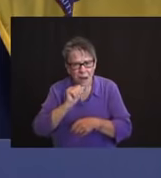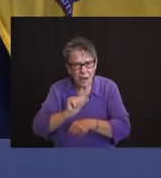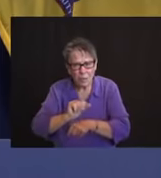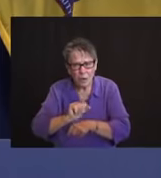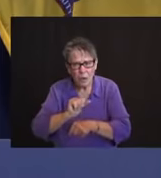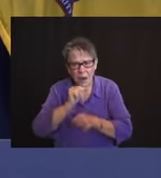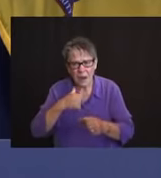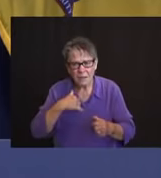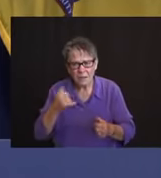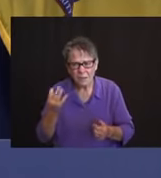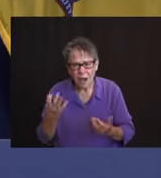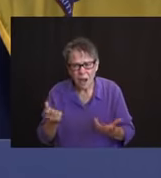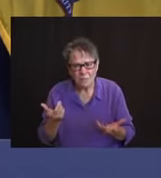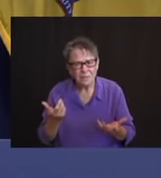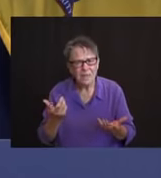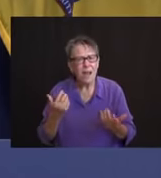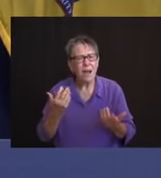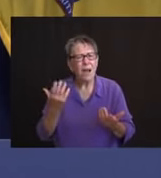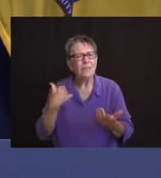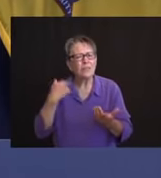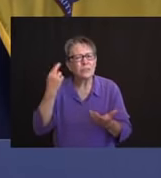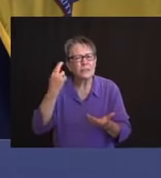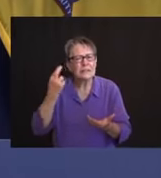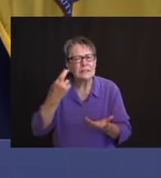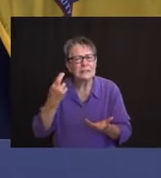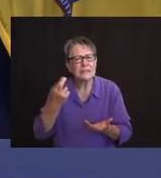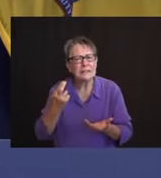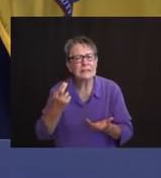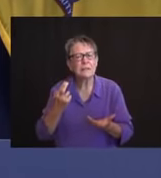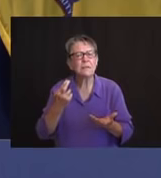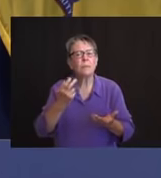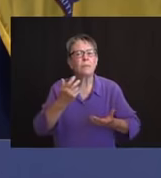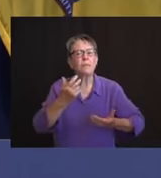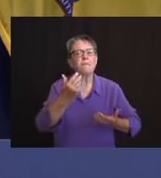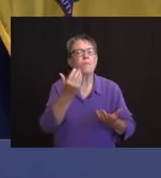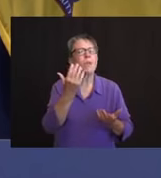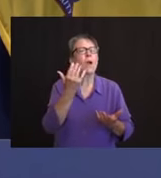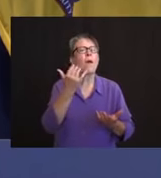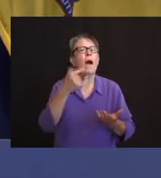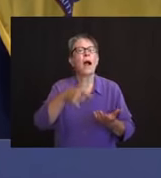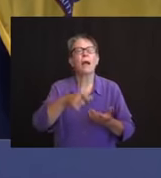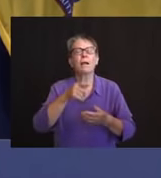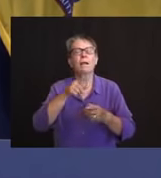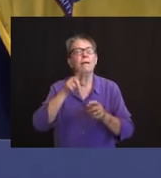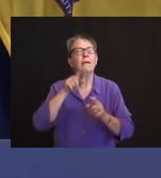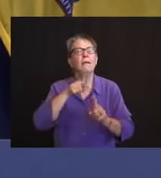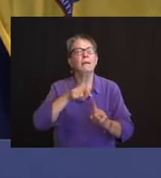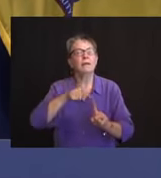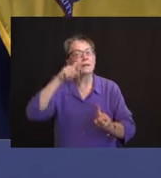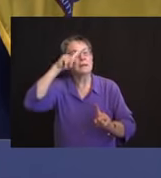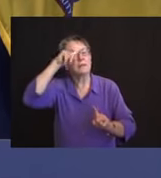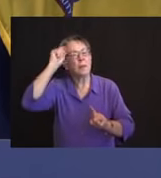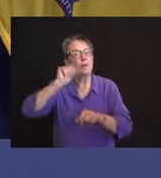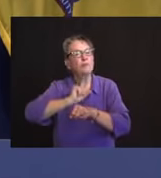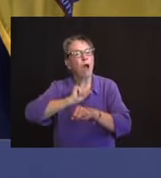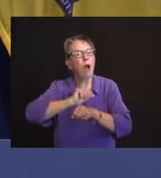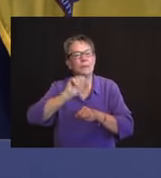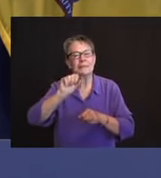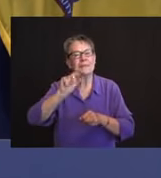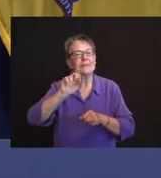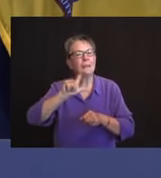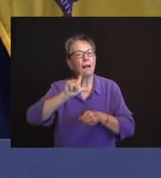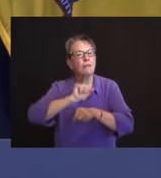Governor Murphy's endorsed Mayor Small in the primary? Will you be making an endorsement of either Mayor Small or your niece, Pamela Thomas Fields, or will you be staying out of that